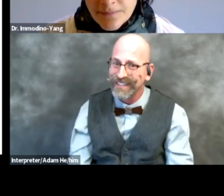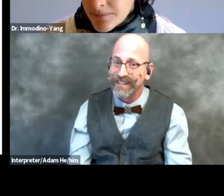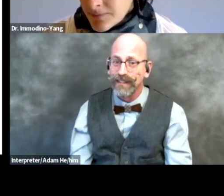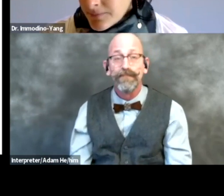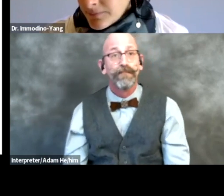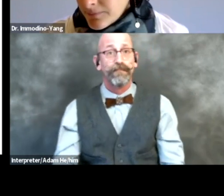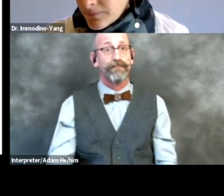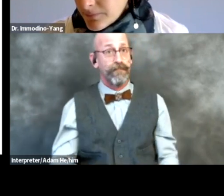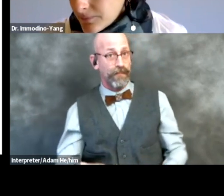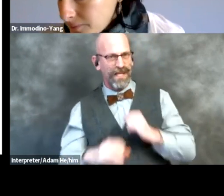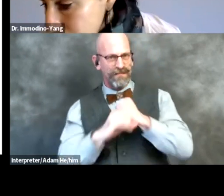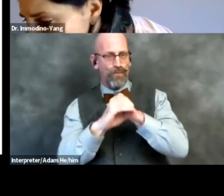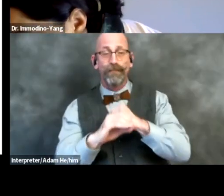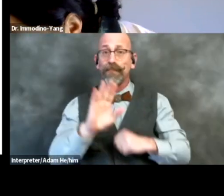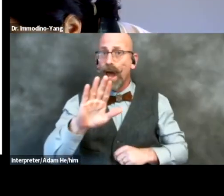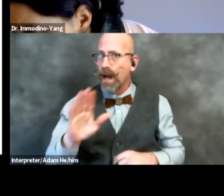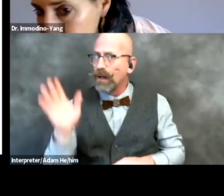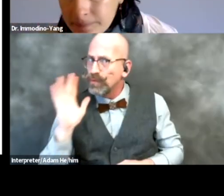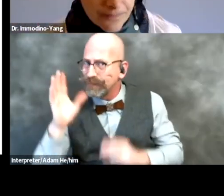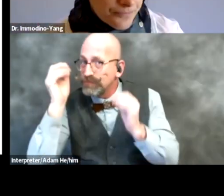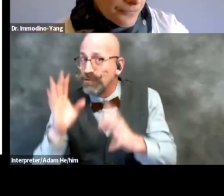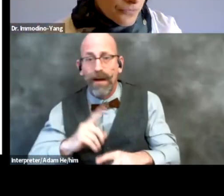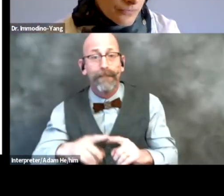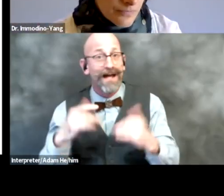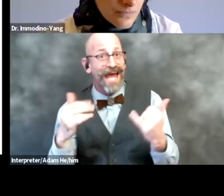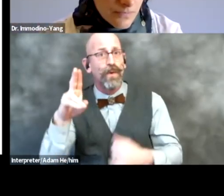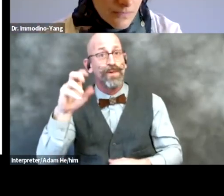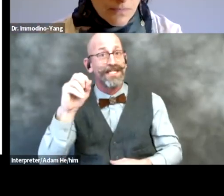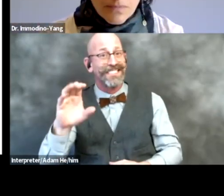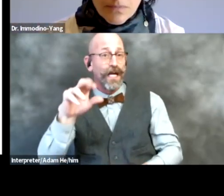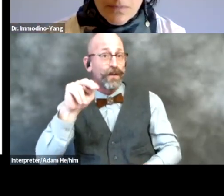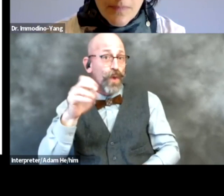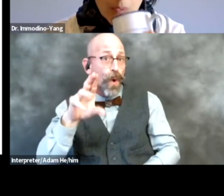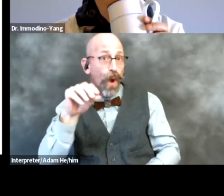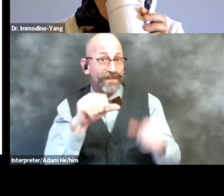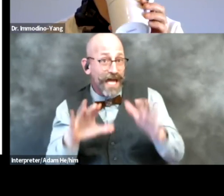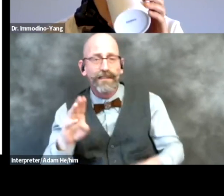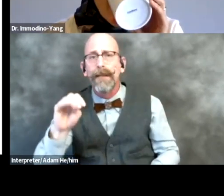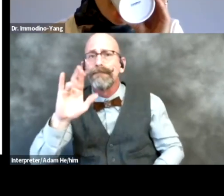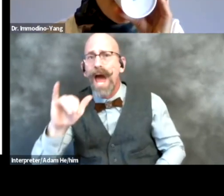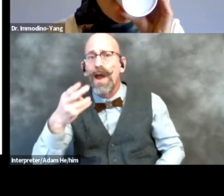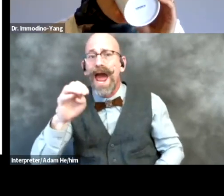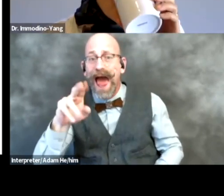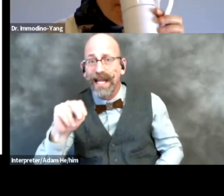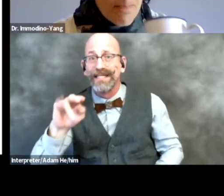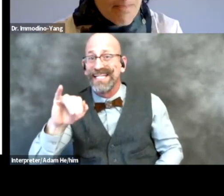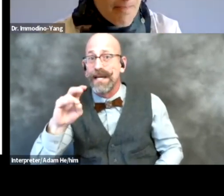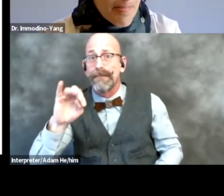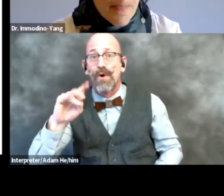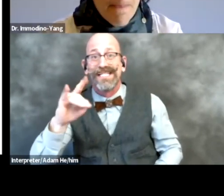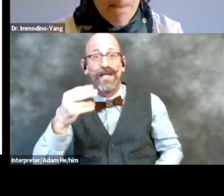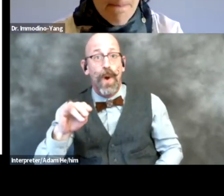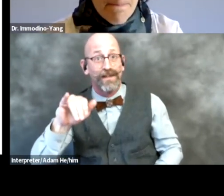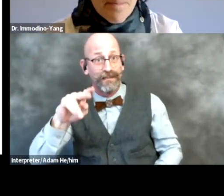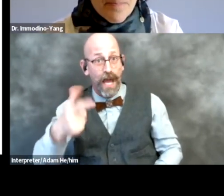teacher, University of Southern California neuroscientist Mary Helen Immordino-Yang has been interested in knowing how